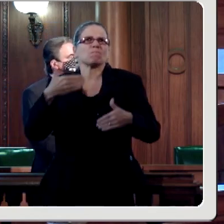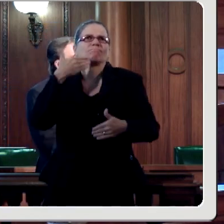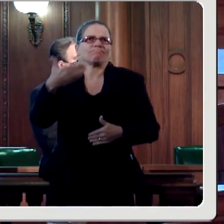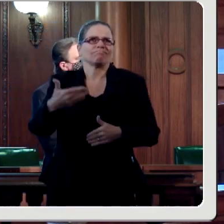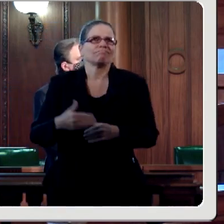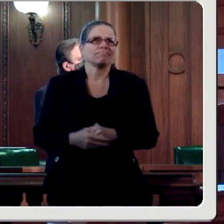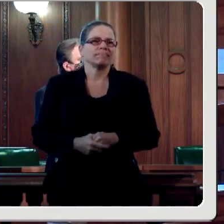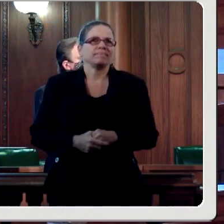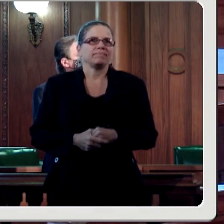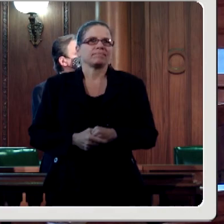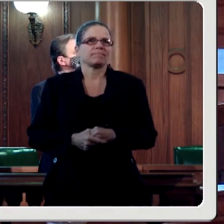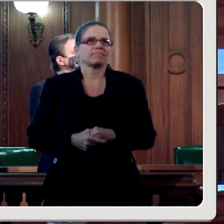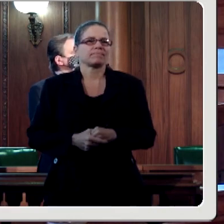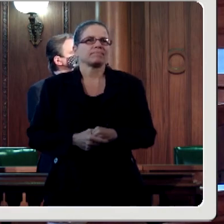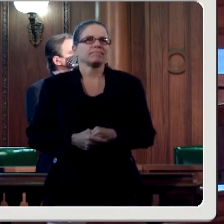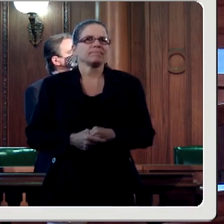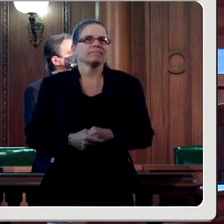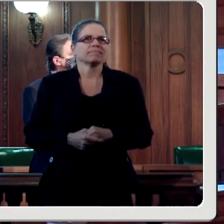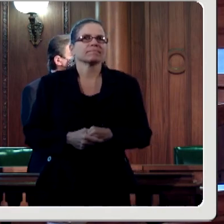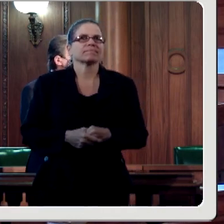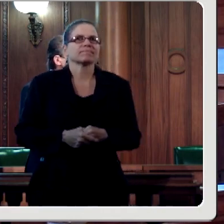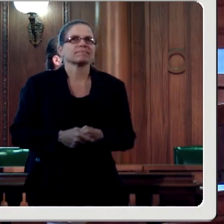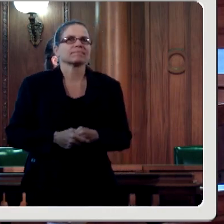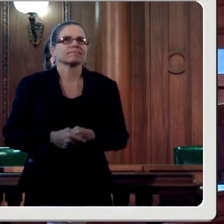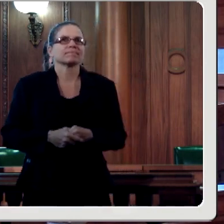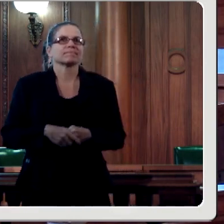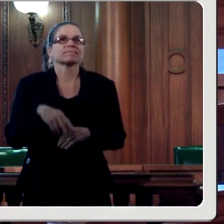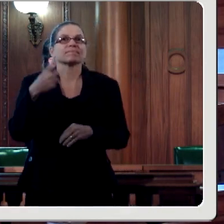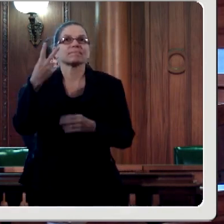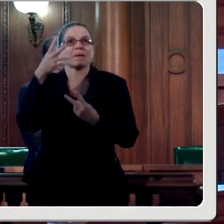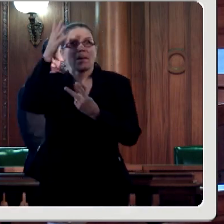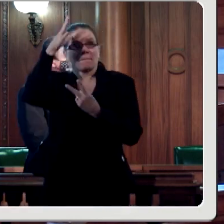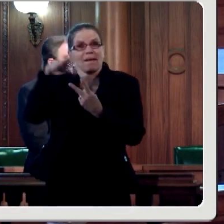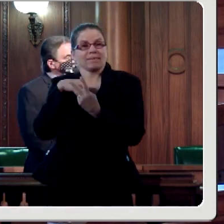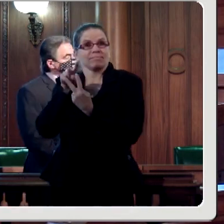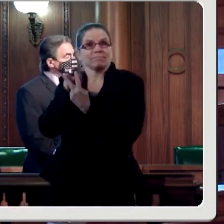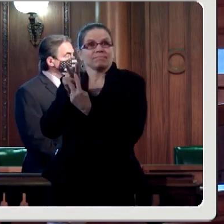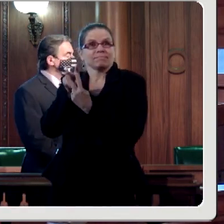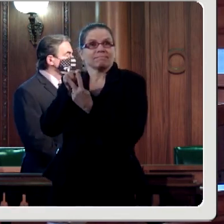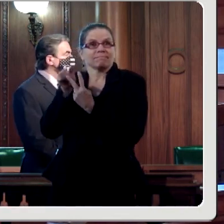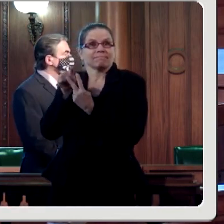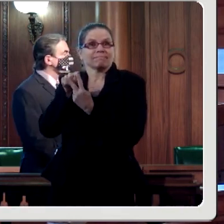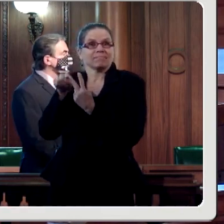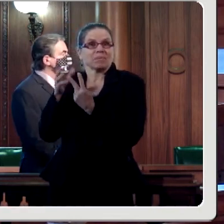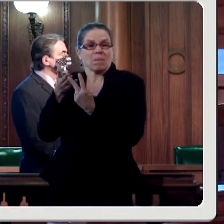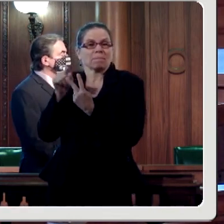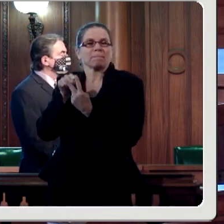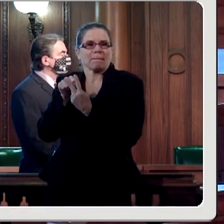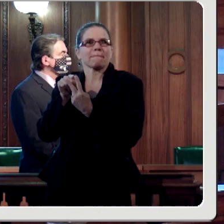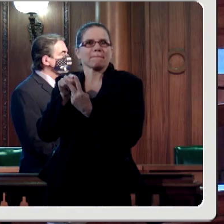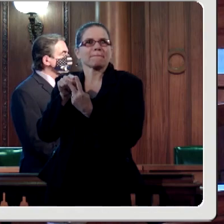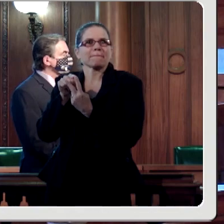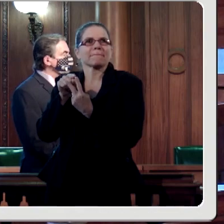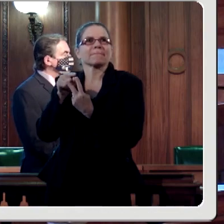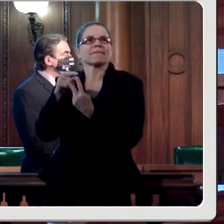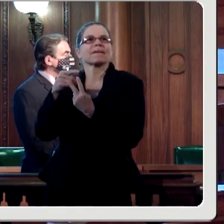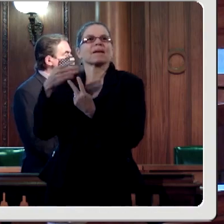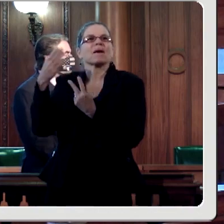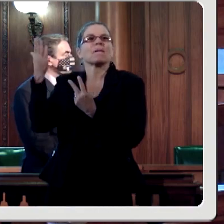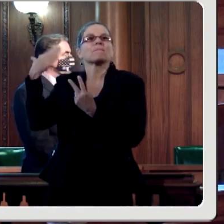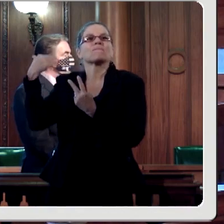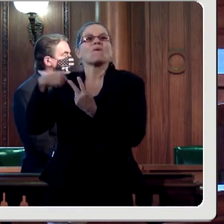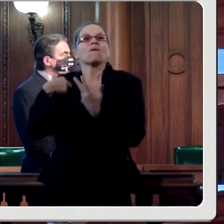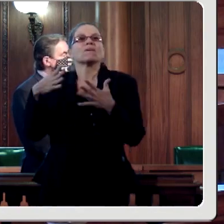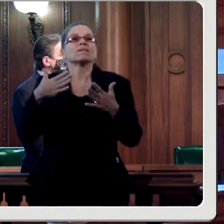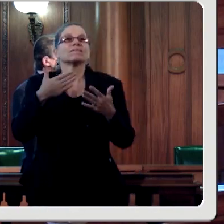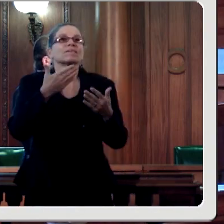course. Kevin and Alvin and Axiom Blue stepped in when Jason was unable because of vacation to do the